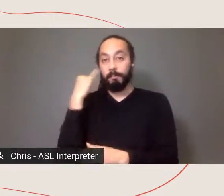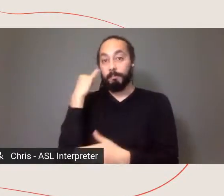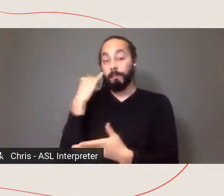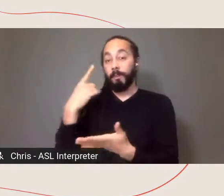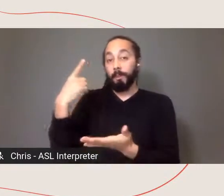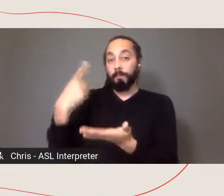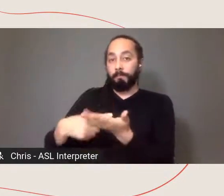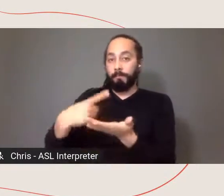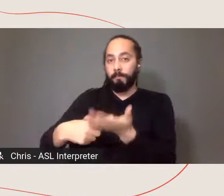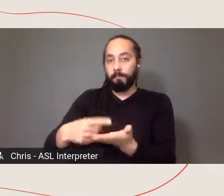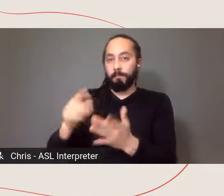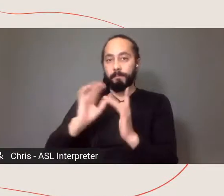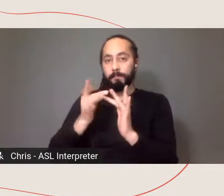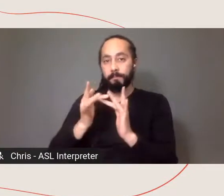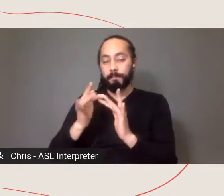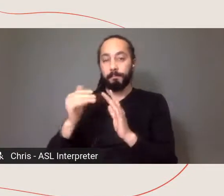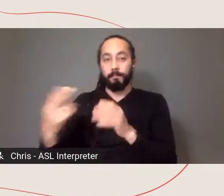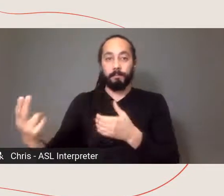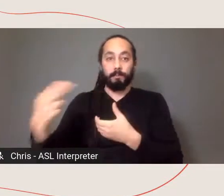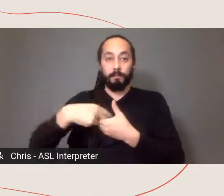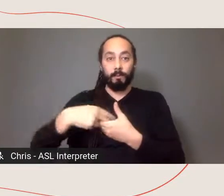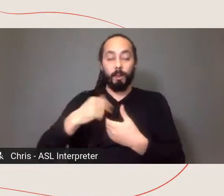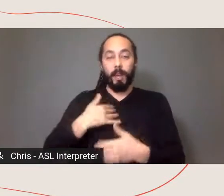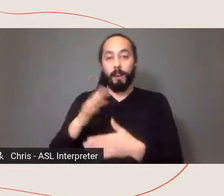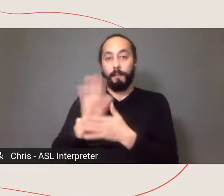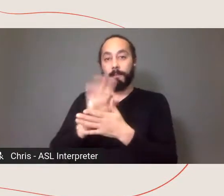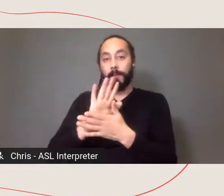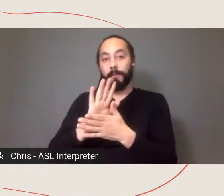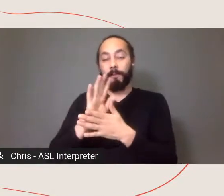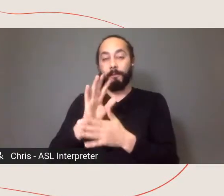Film Forum, so realasian.com/film forum.